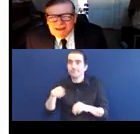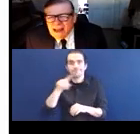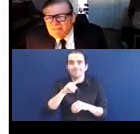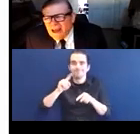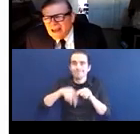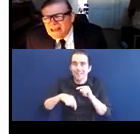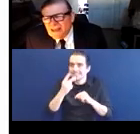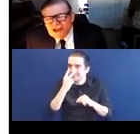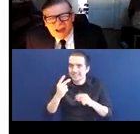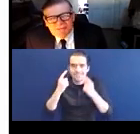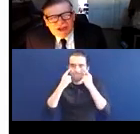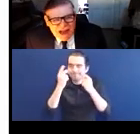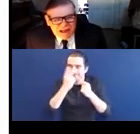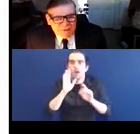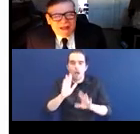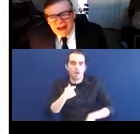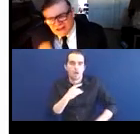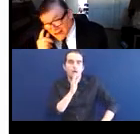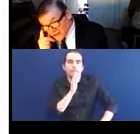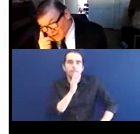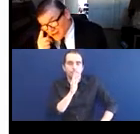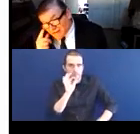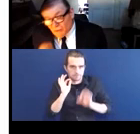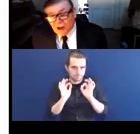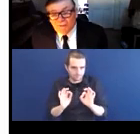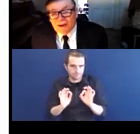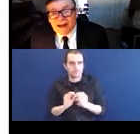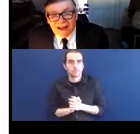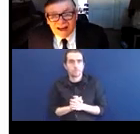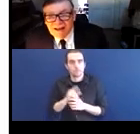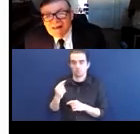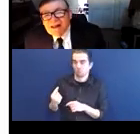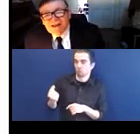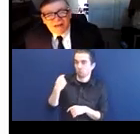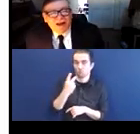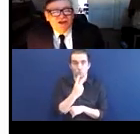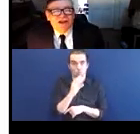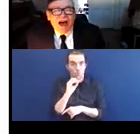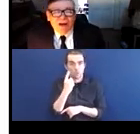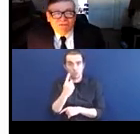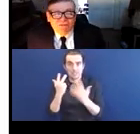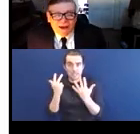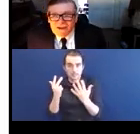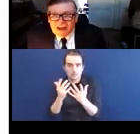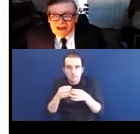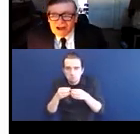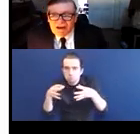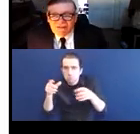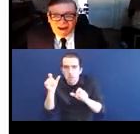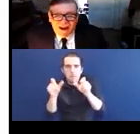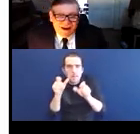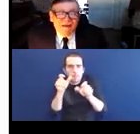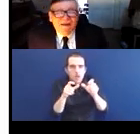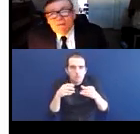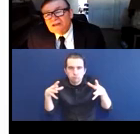roughly the same place and the same shape as the countries of the world. But clearly, some countries are much bigger than their